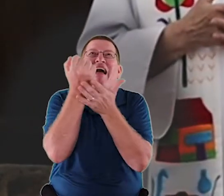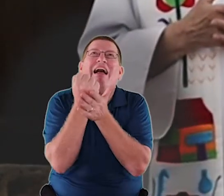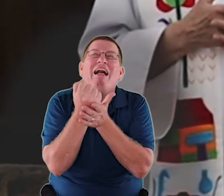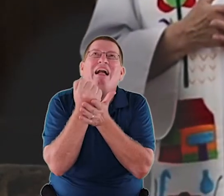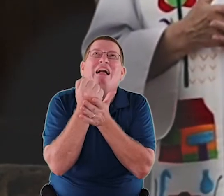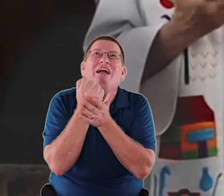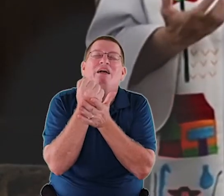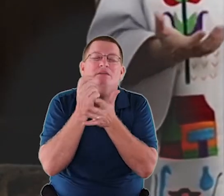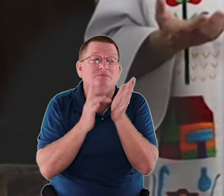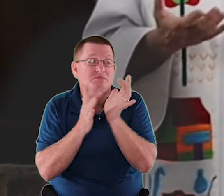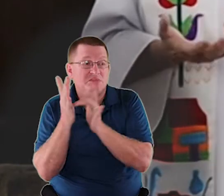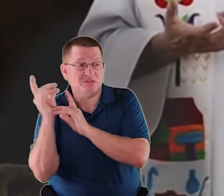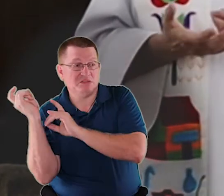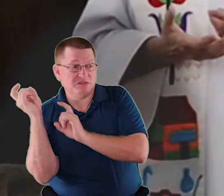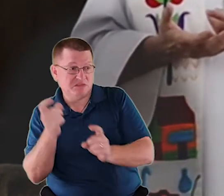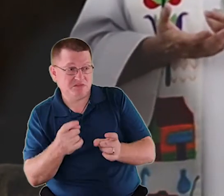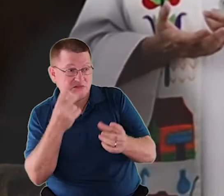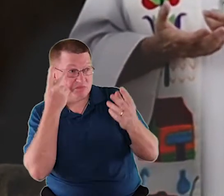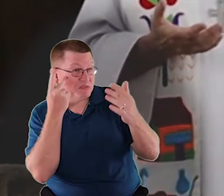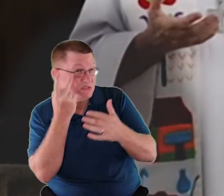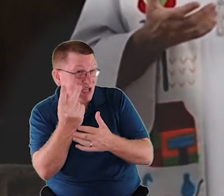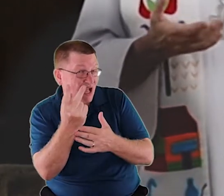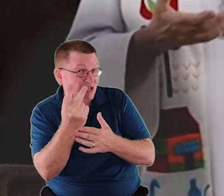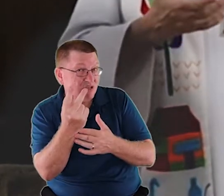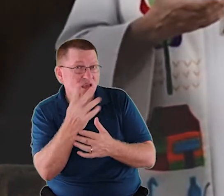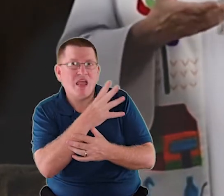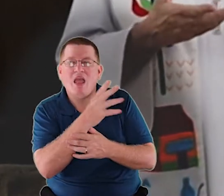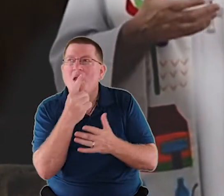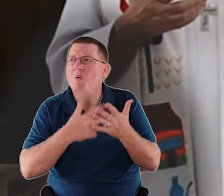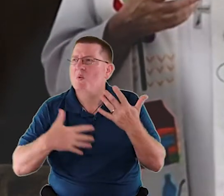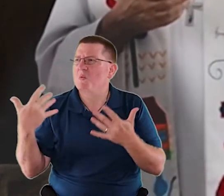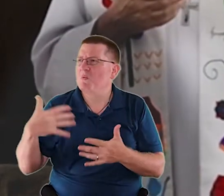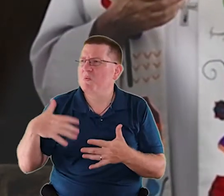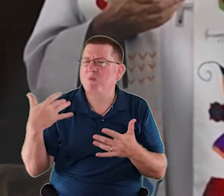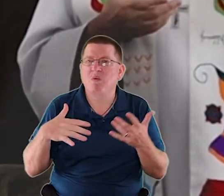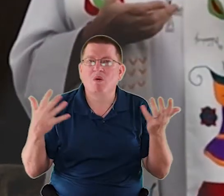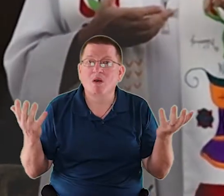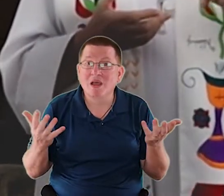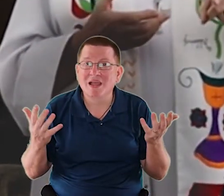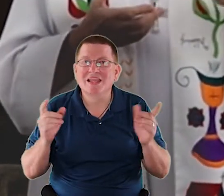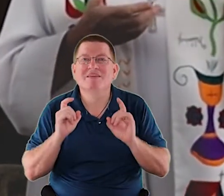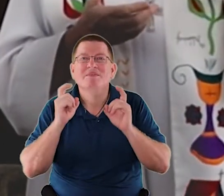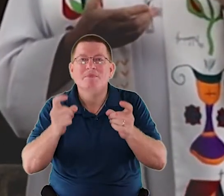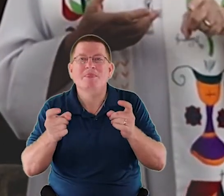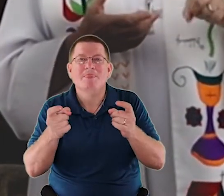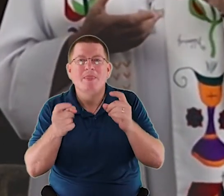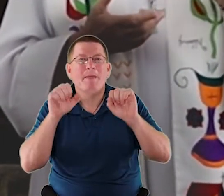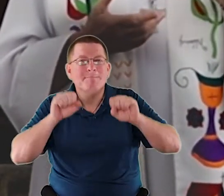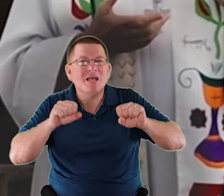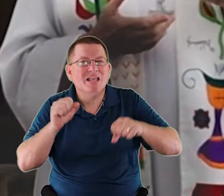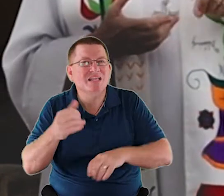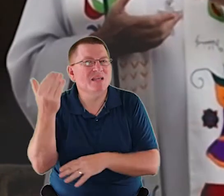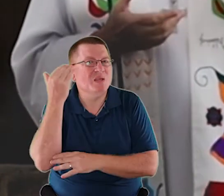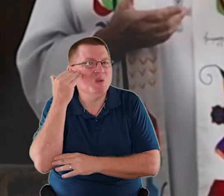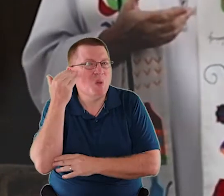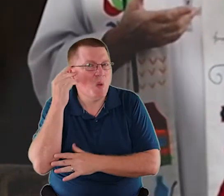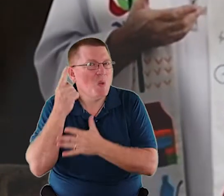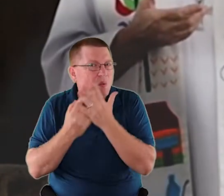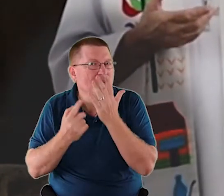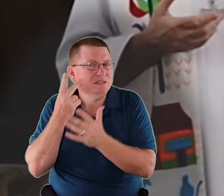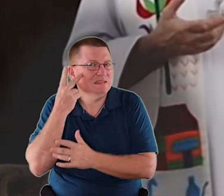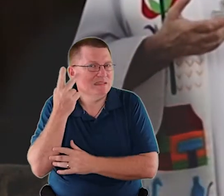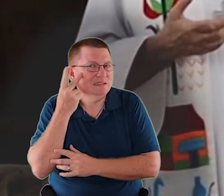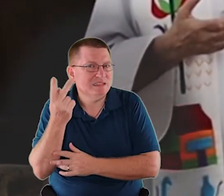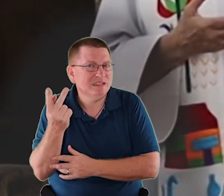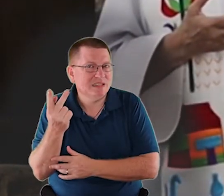help. Jesus gives him his sight, and what's amazing to me is he also gives him the ability to know what he